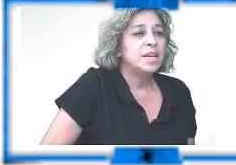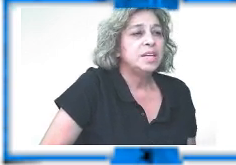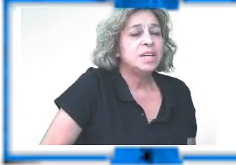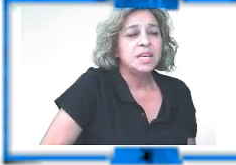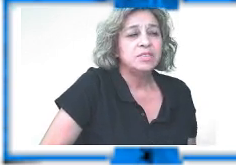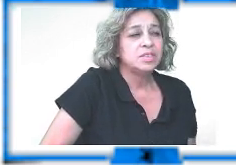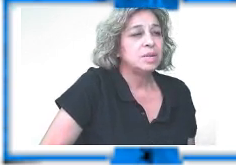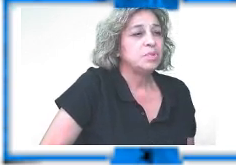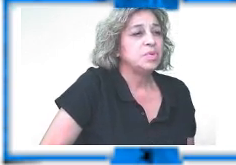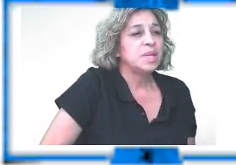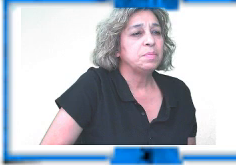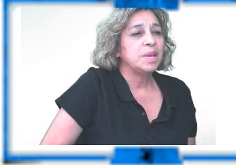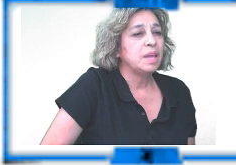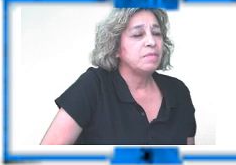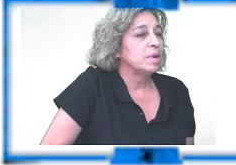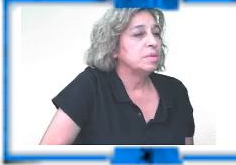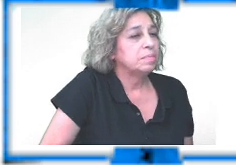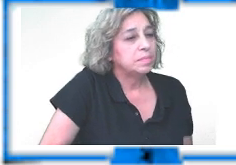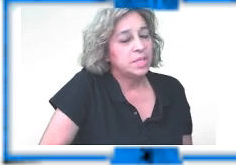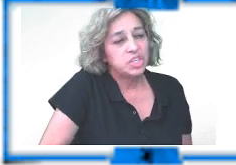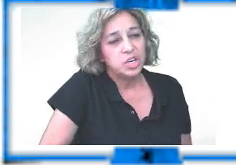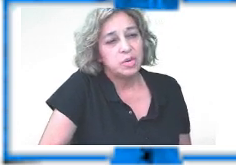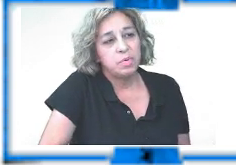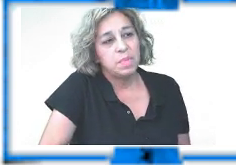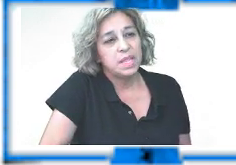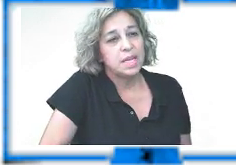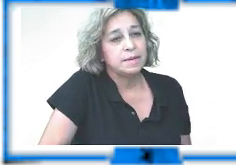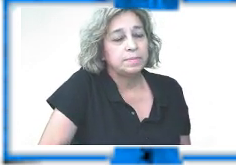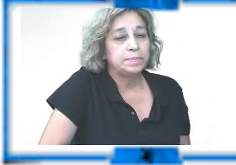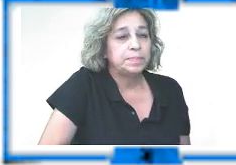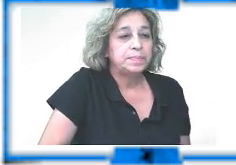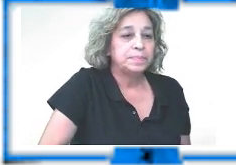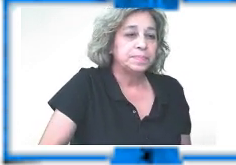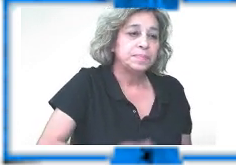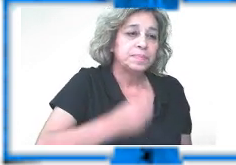and they need to stop doing that behavior. They should not repeat that.